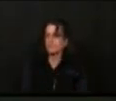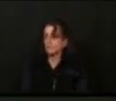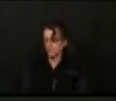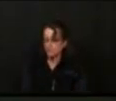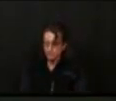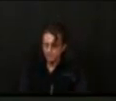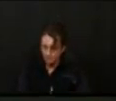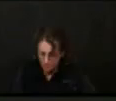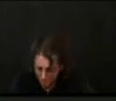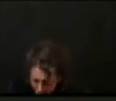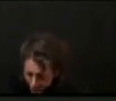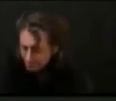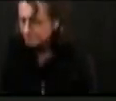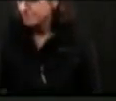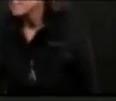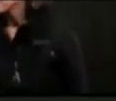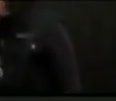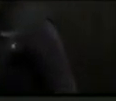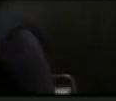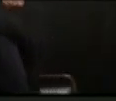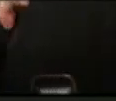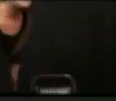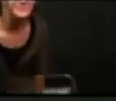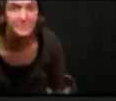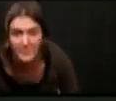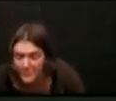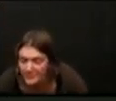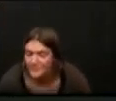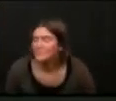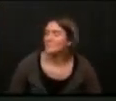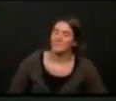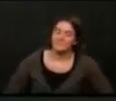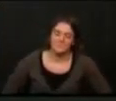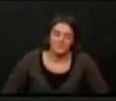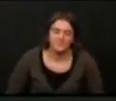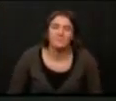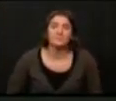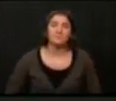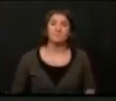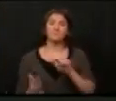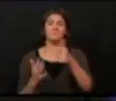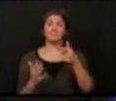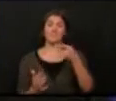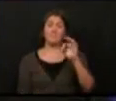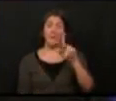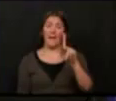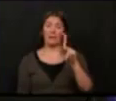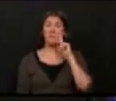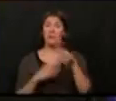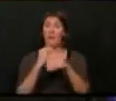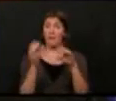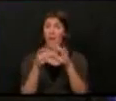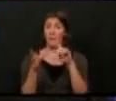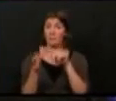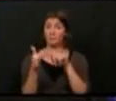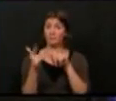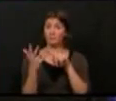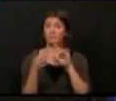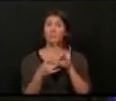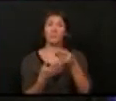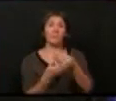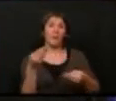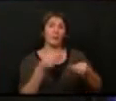Anybody else on the board? Patrick, you go ahead. Yeah, I'll let Patrick. Okay. There's a couple of things I'd like to say about the